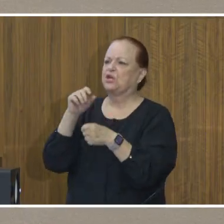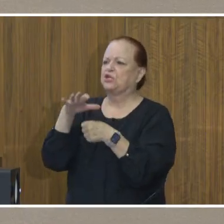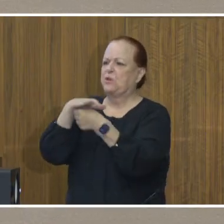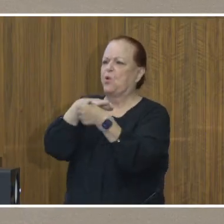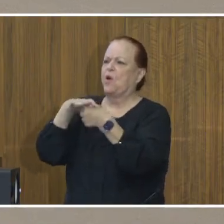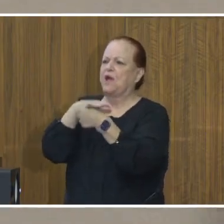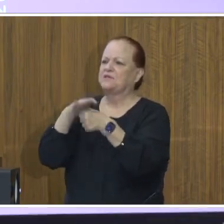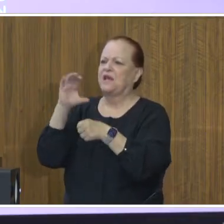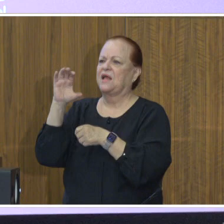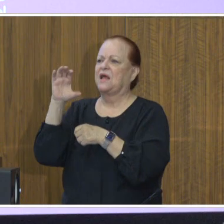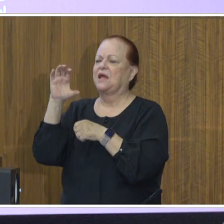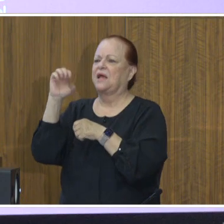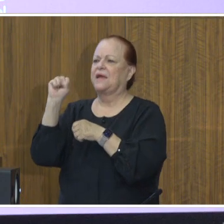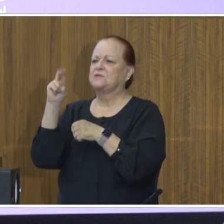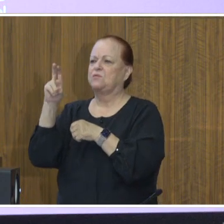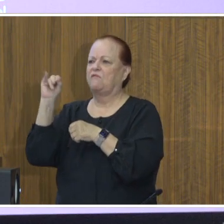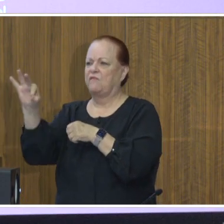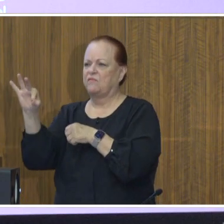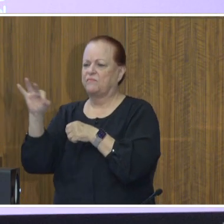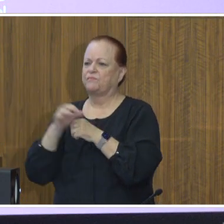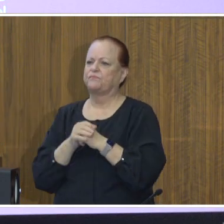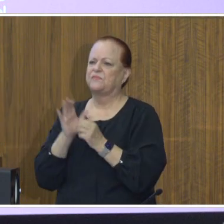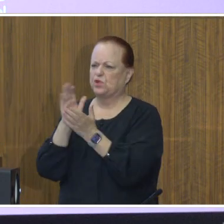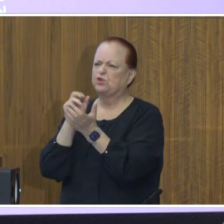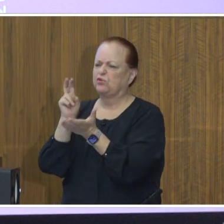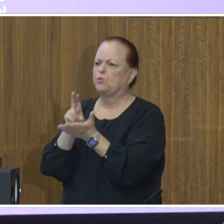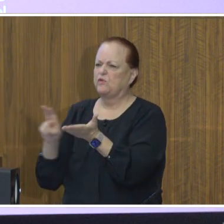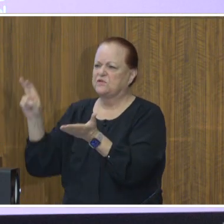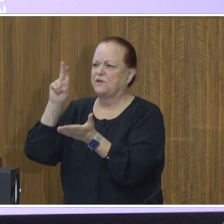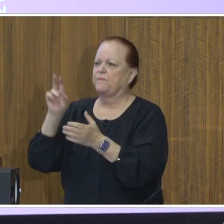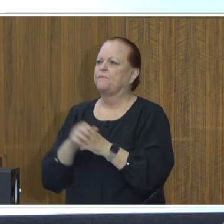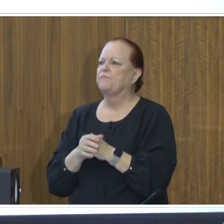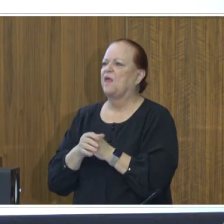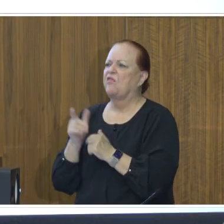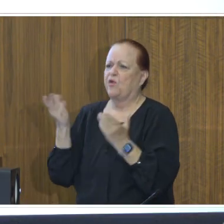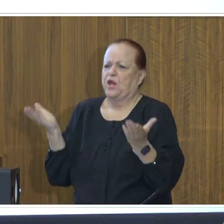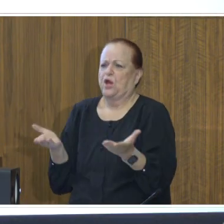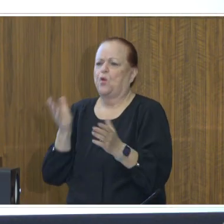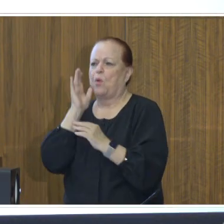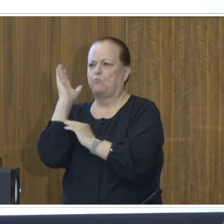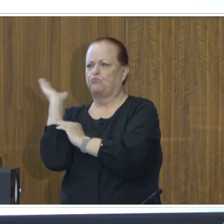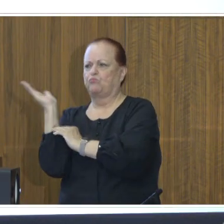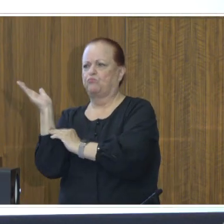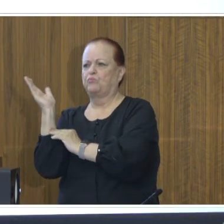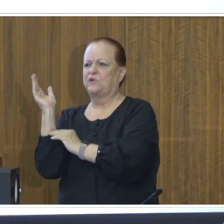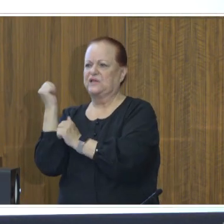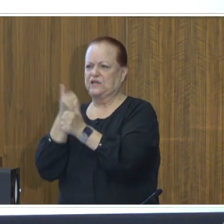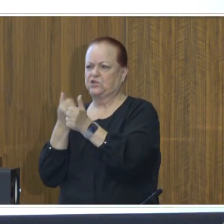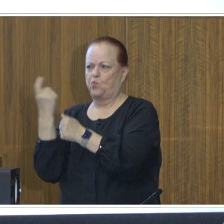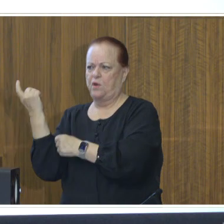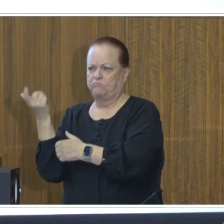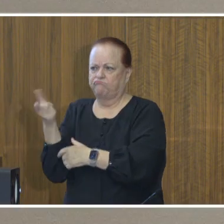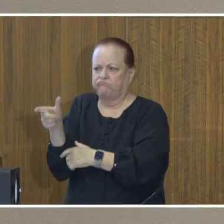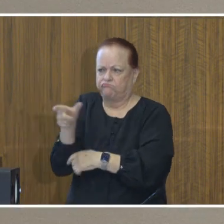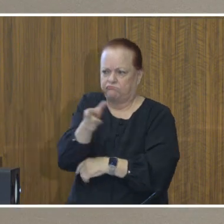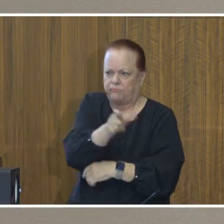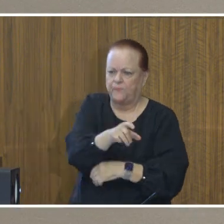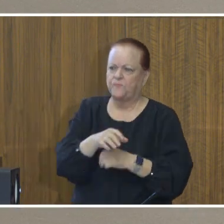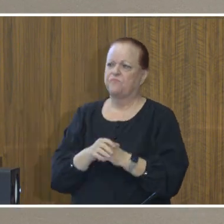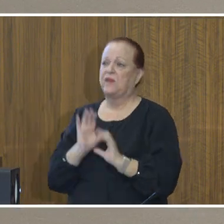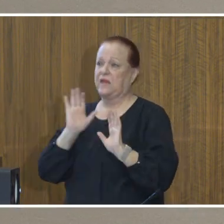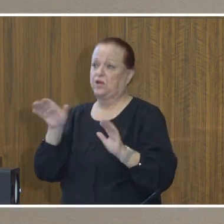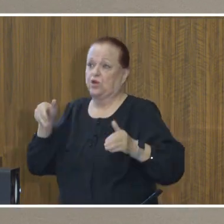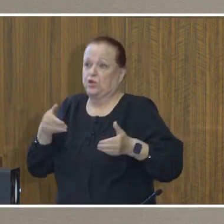Fullerton. So they're all here tonight to be able to provide a presentation for you all. So just, we obviously had our introductory remarks